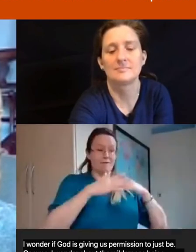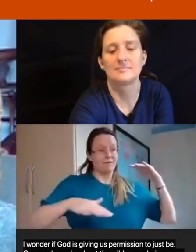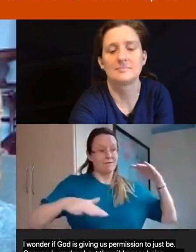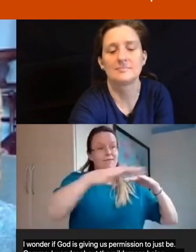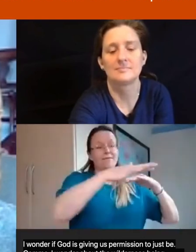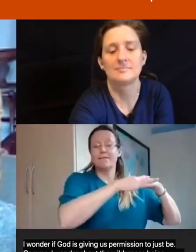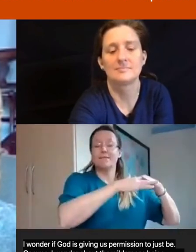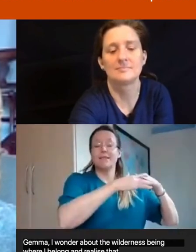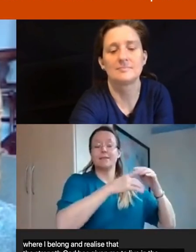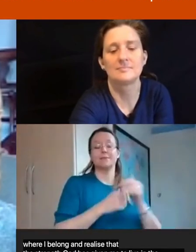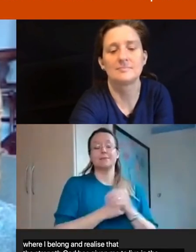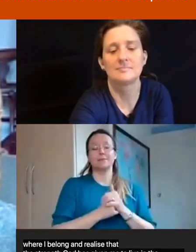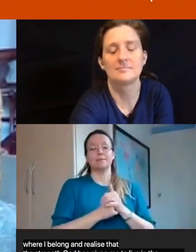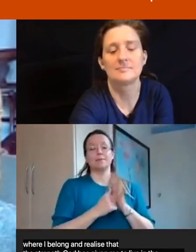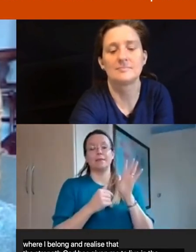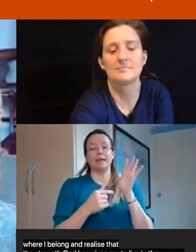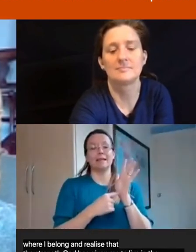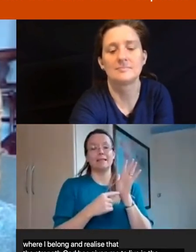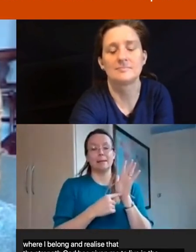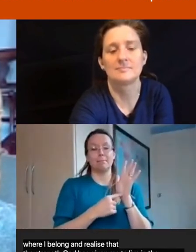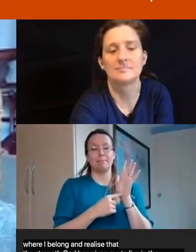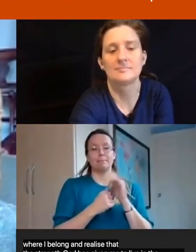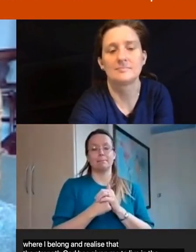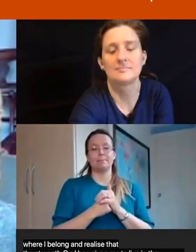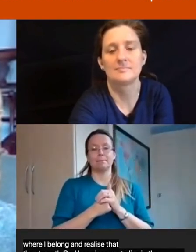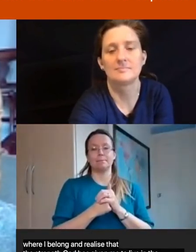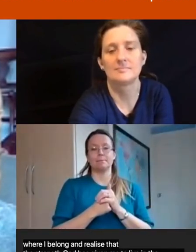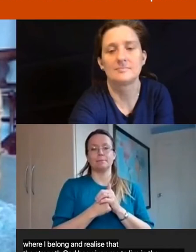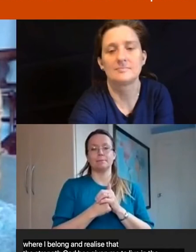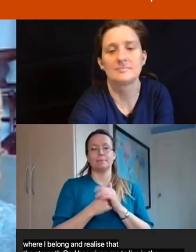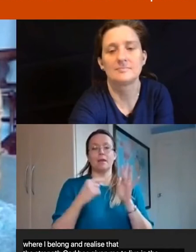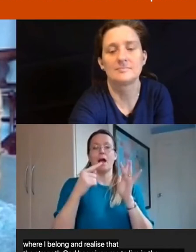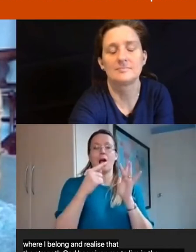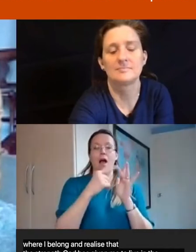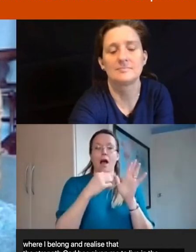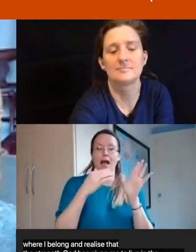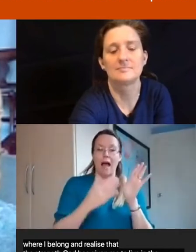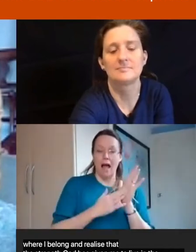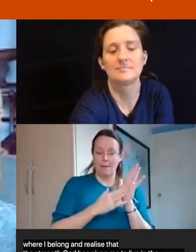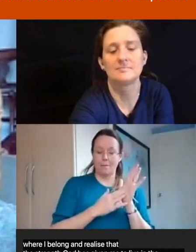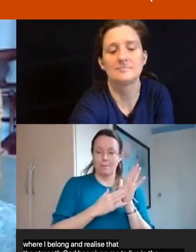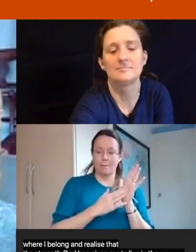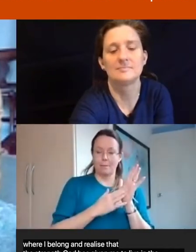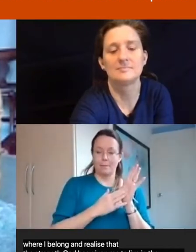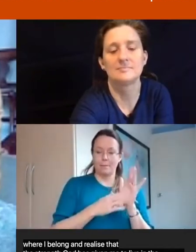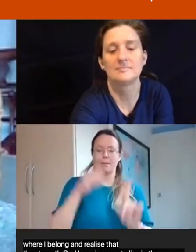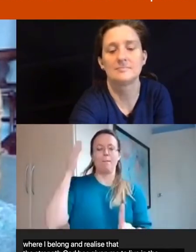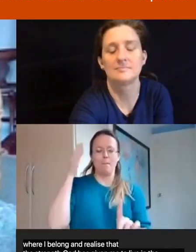Tim, I am who I am, underlines that each one of us is fearfully and wonderfully